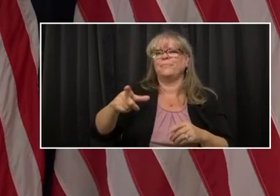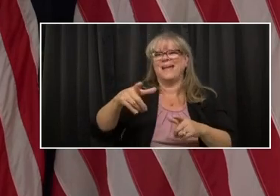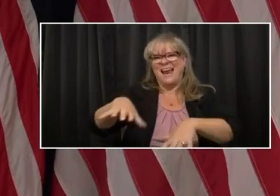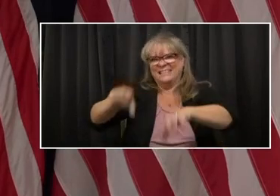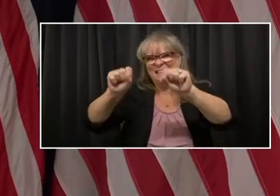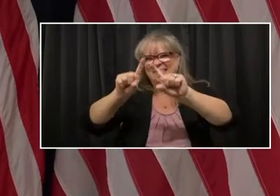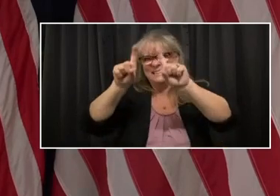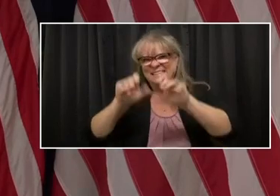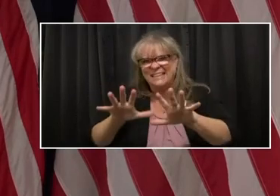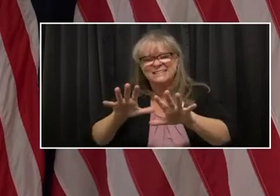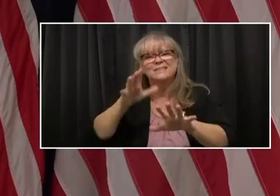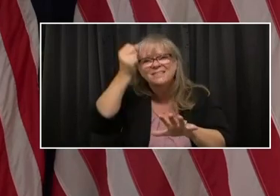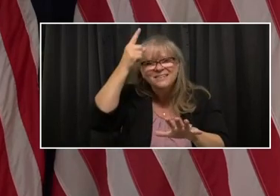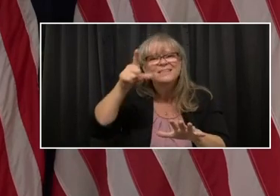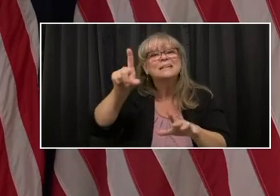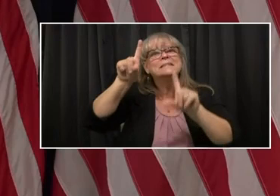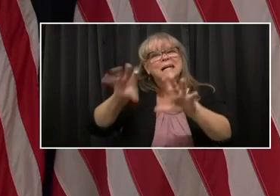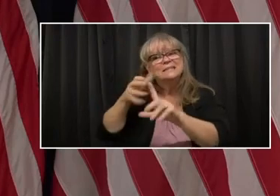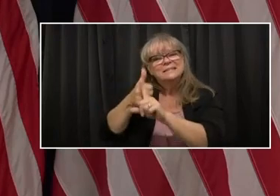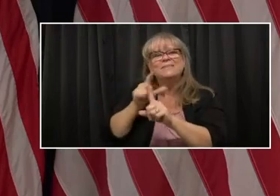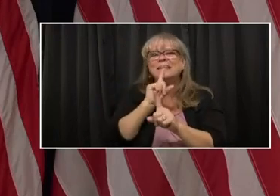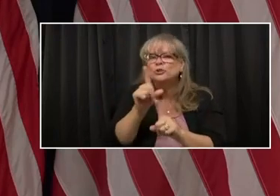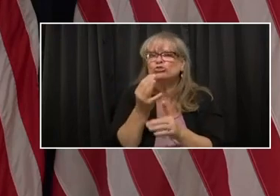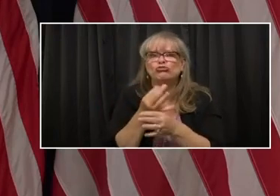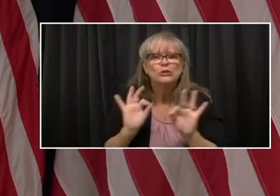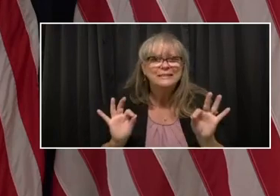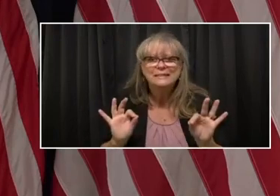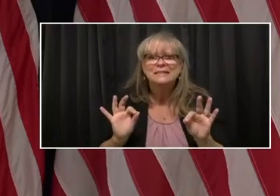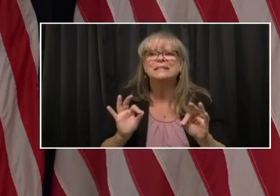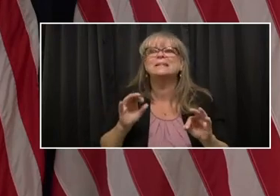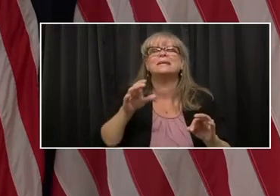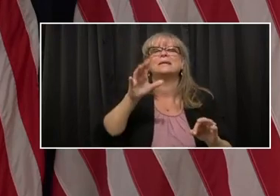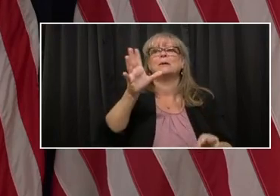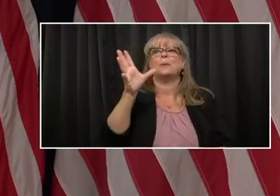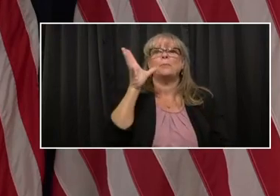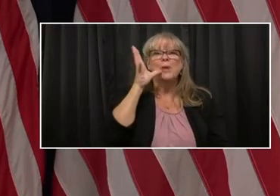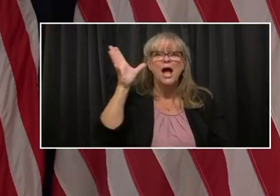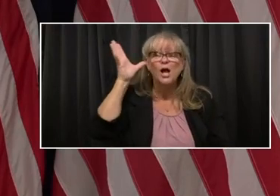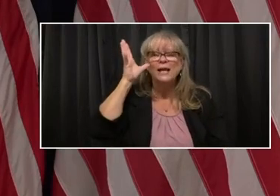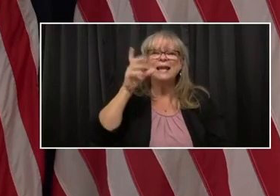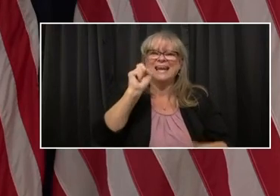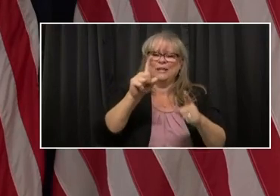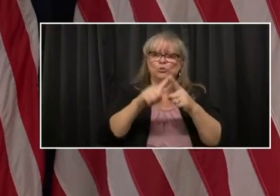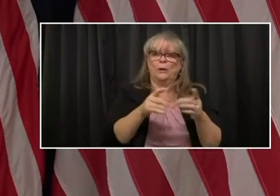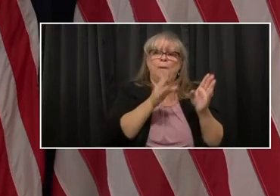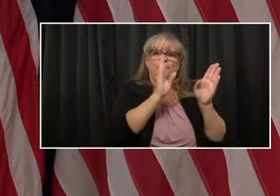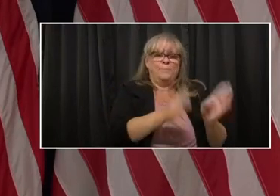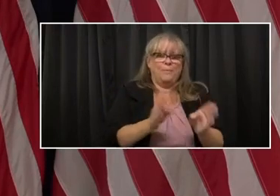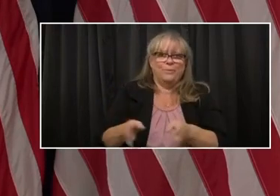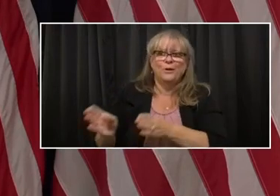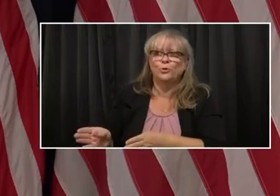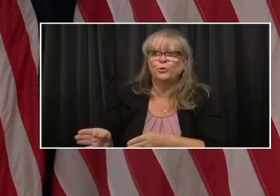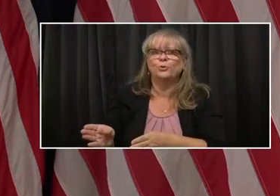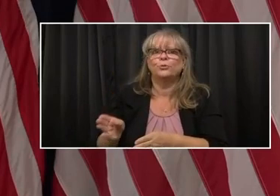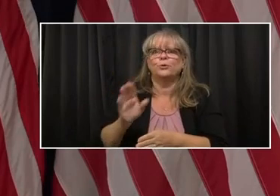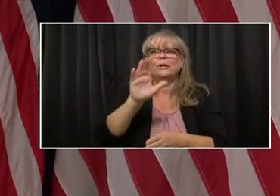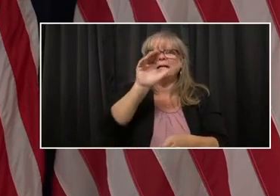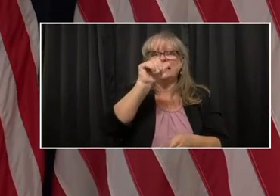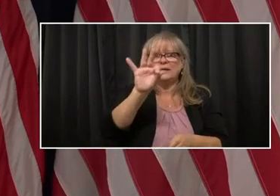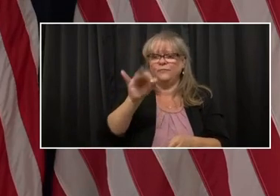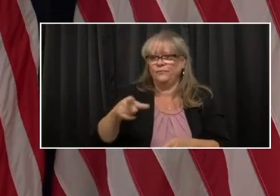prepared if they do get sick. So if your child has symptoms, consult your doctor, get tested if it's needed. Tests are free, quick, and